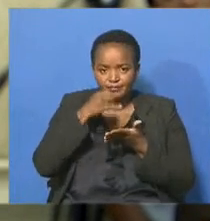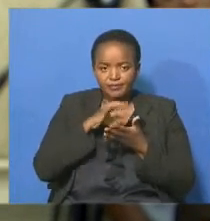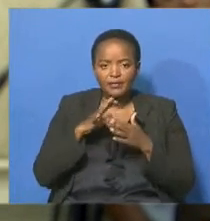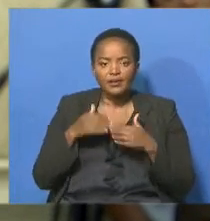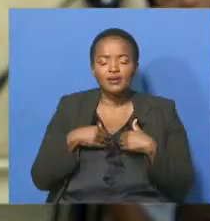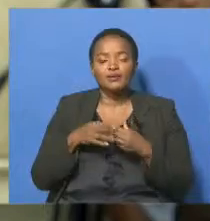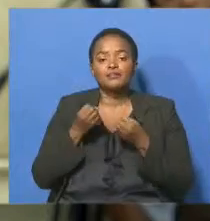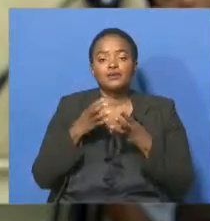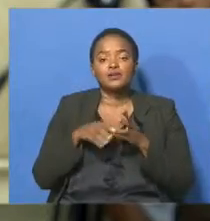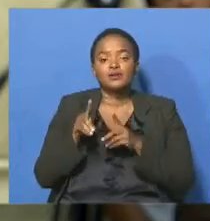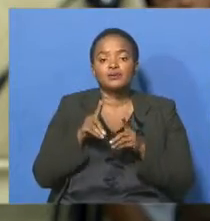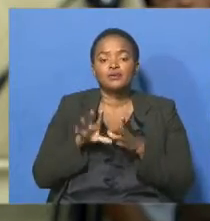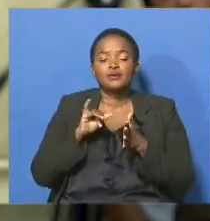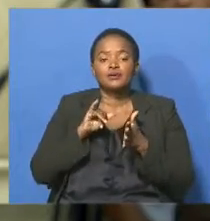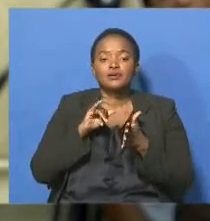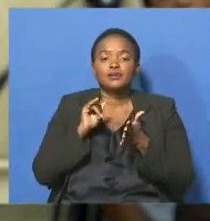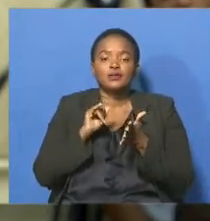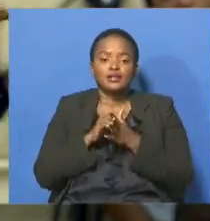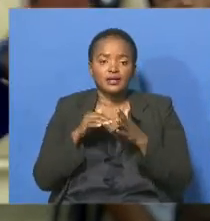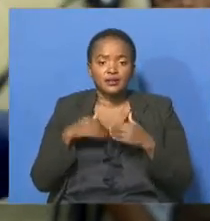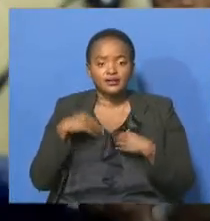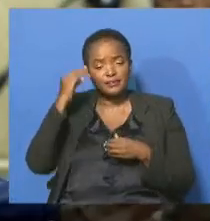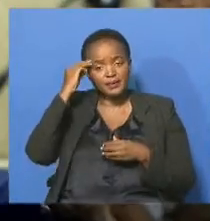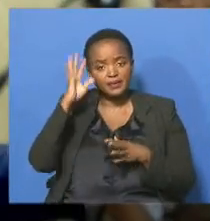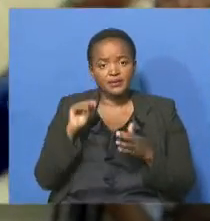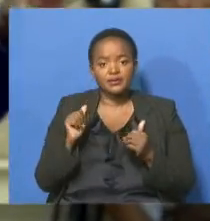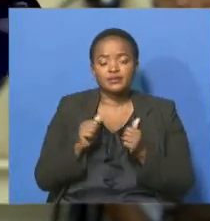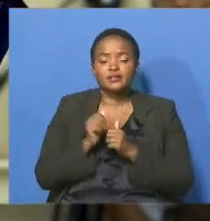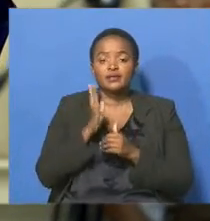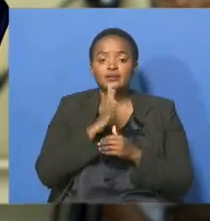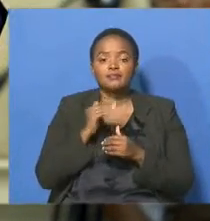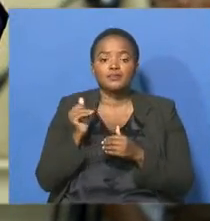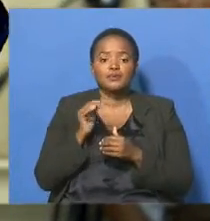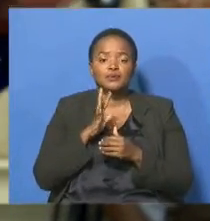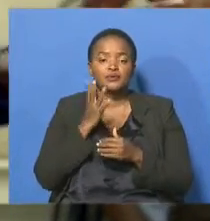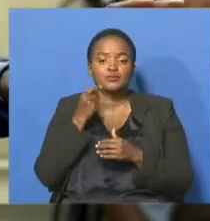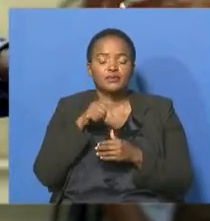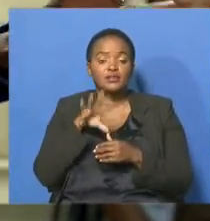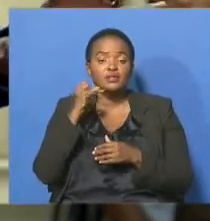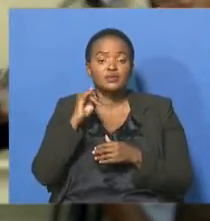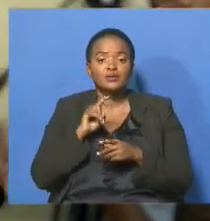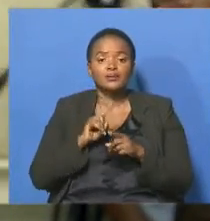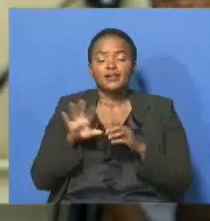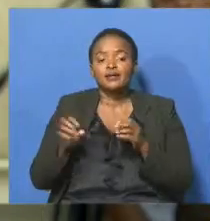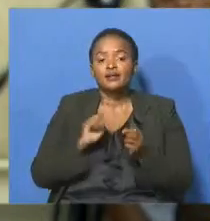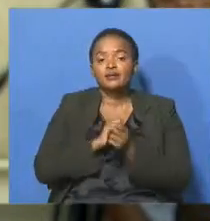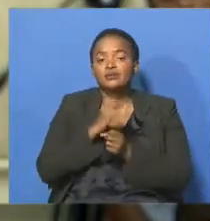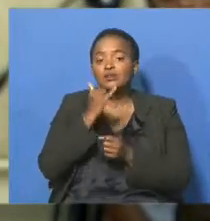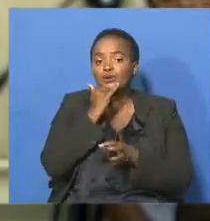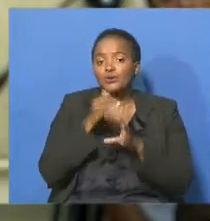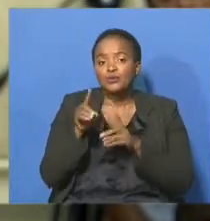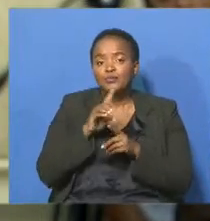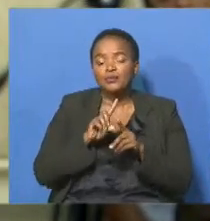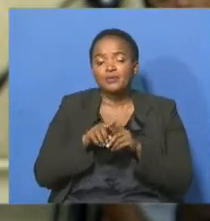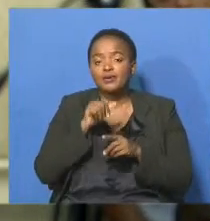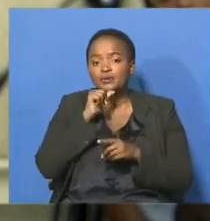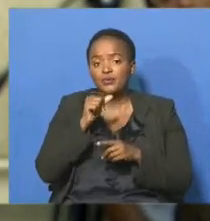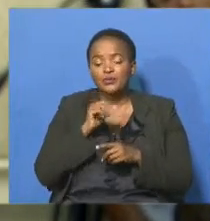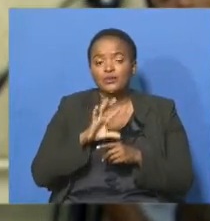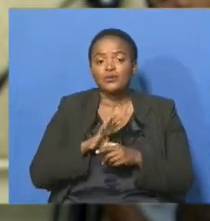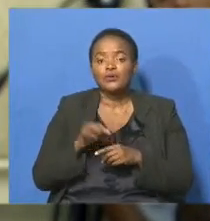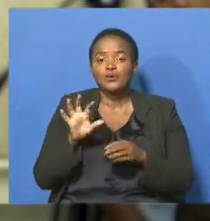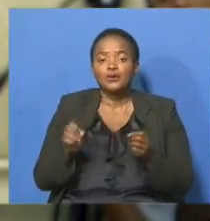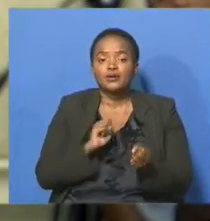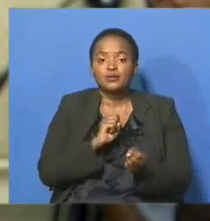ba bakiwang ke ditagi tse e leng gore re tshwara ba sele ko dikgetsi di leng teng ba sa seke a